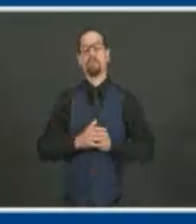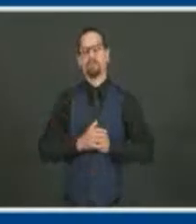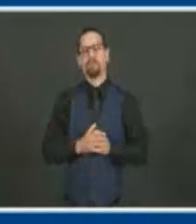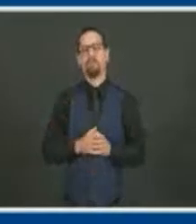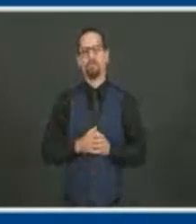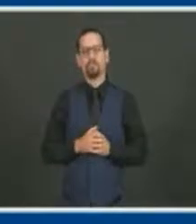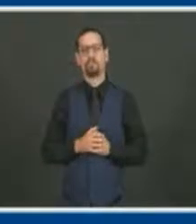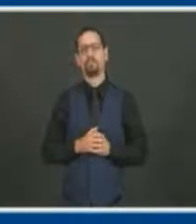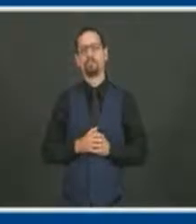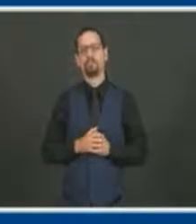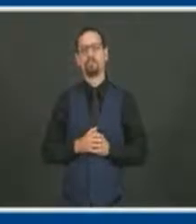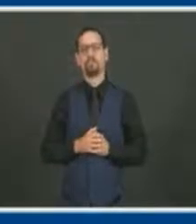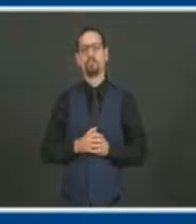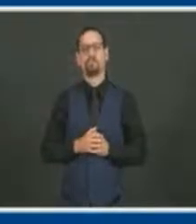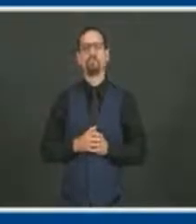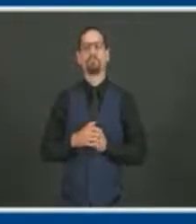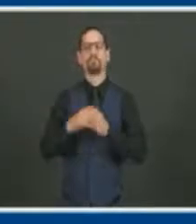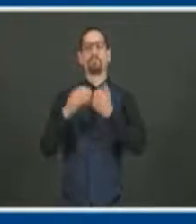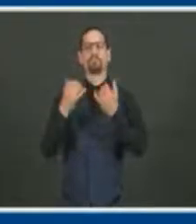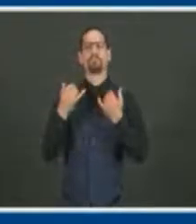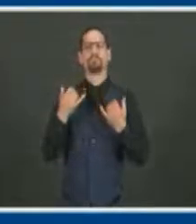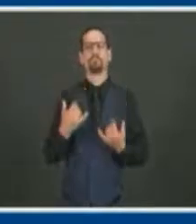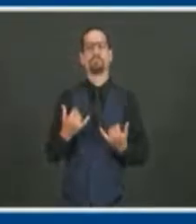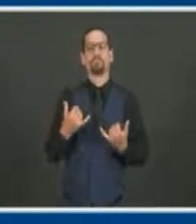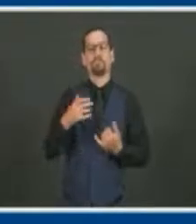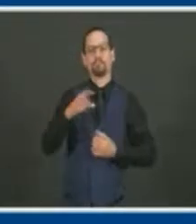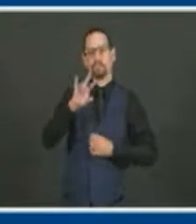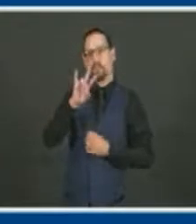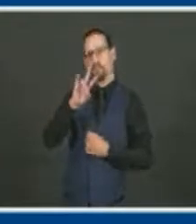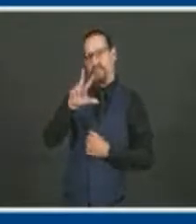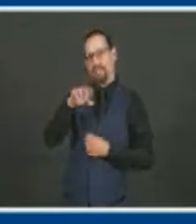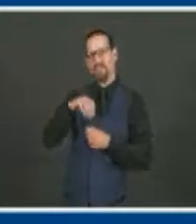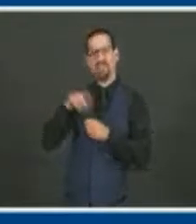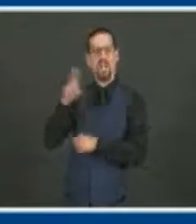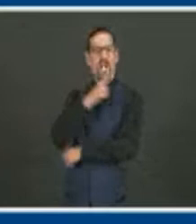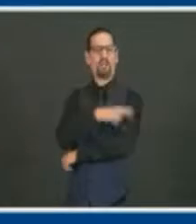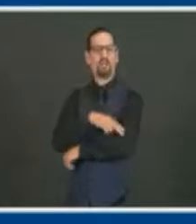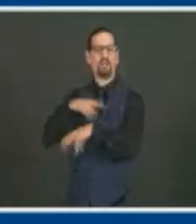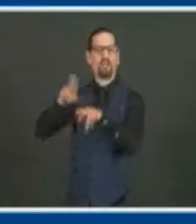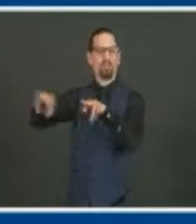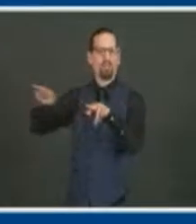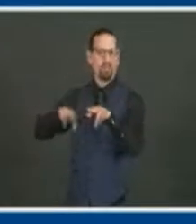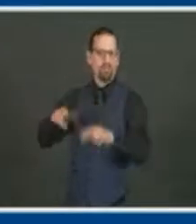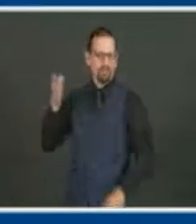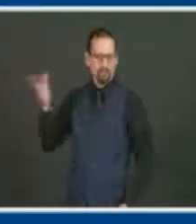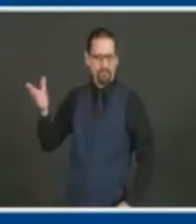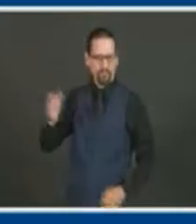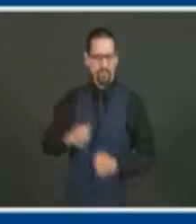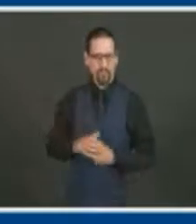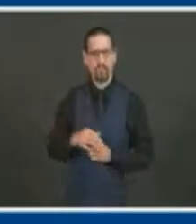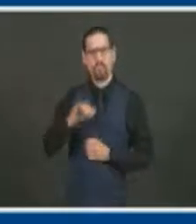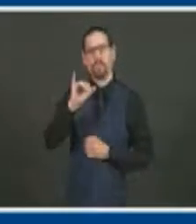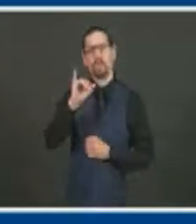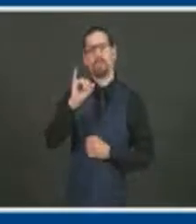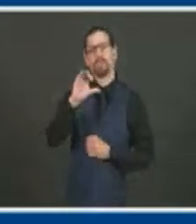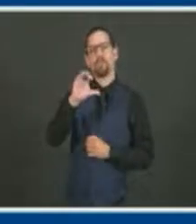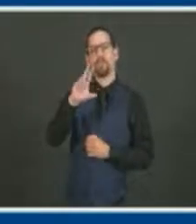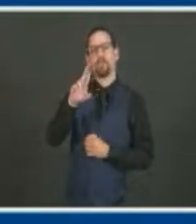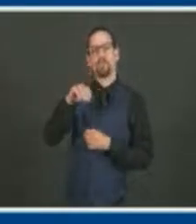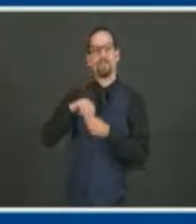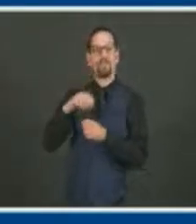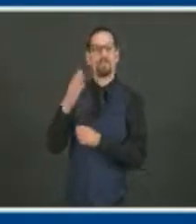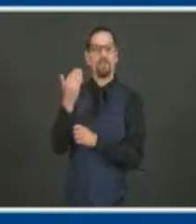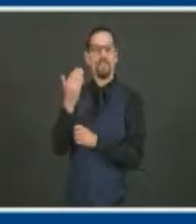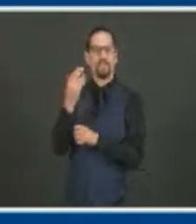There are 73 people currently hospitalized across the state. 15 people are in the intensive care